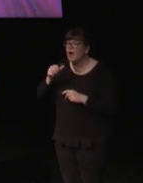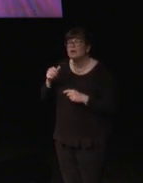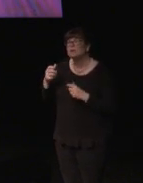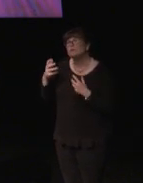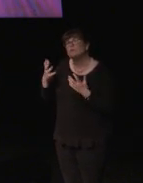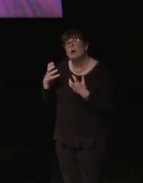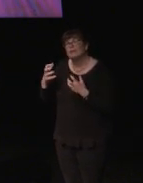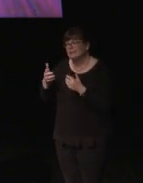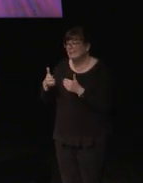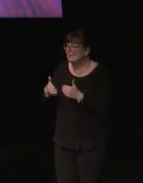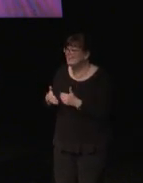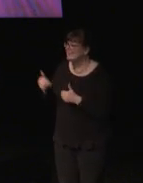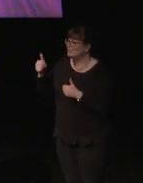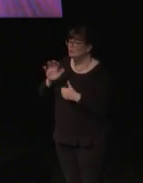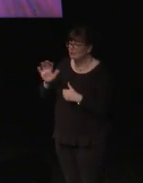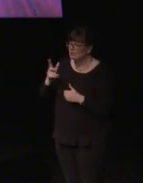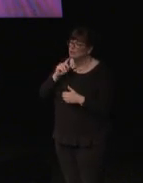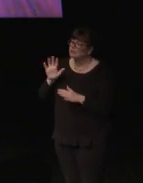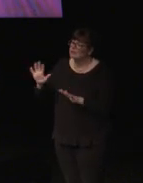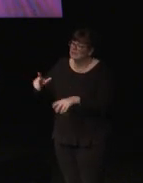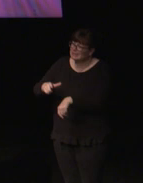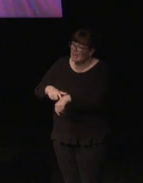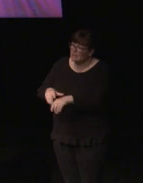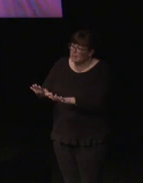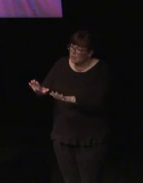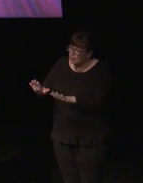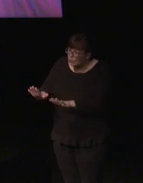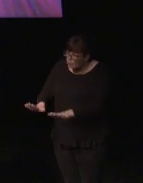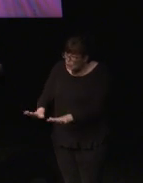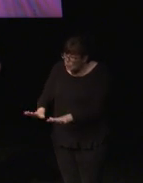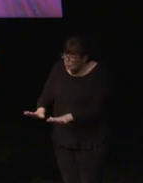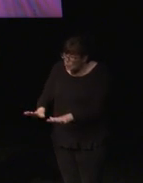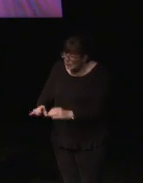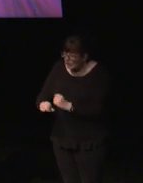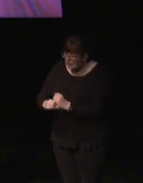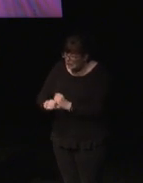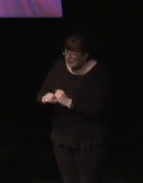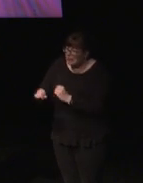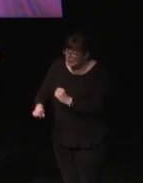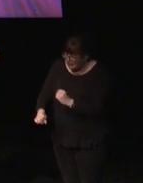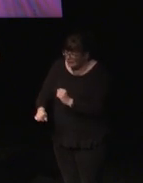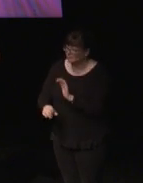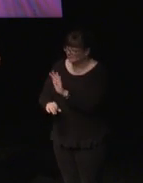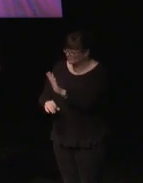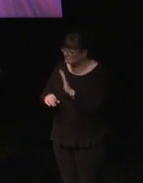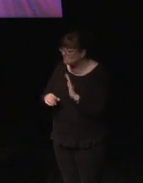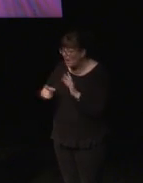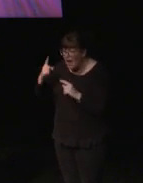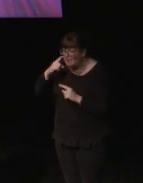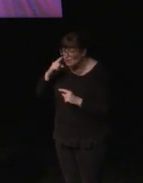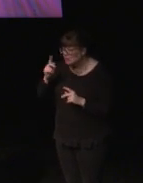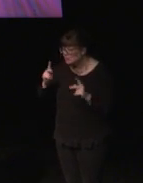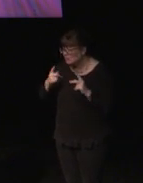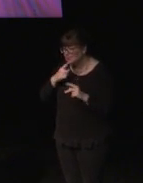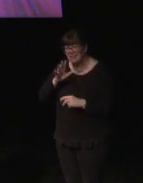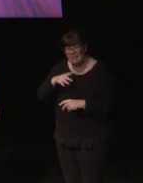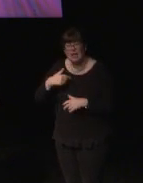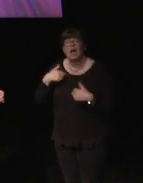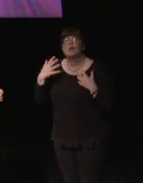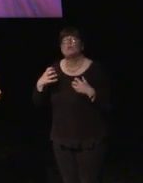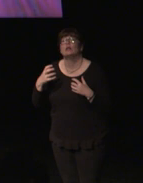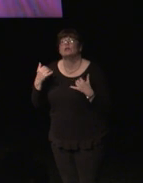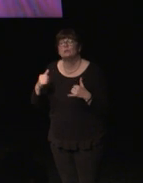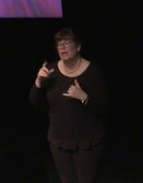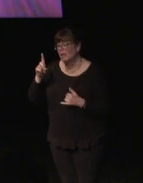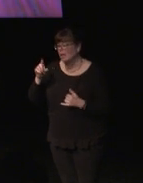just need a second, right? They just need a little bit more time. Like, I've heard people say to me, like, I want to play Dark Souls. I don't